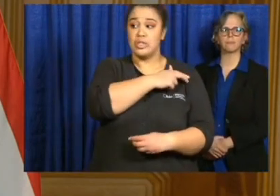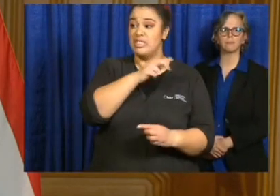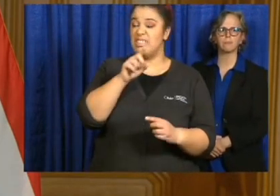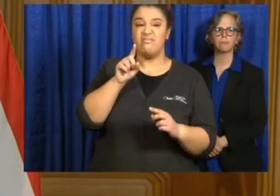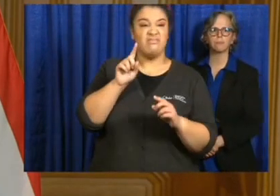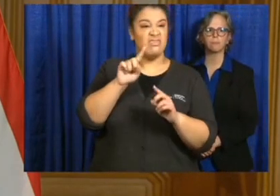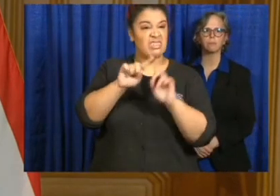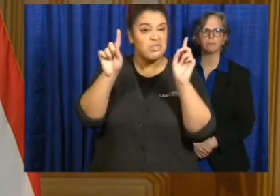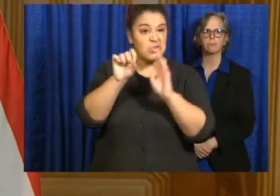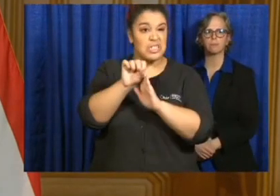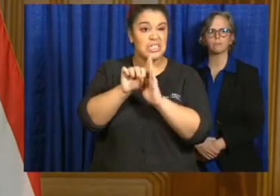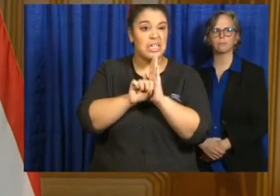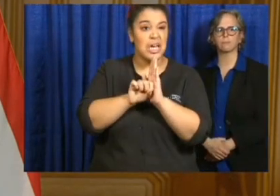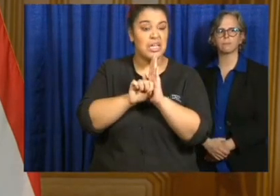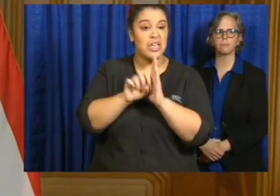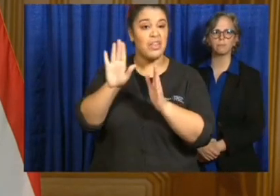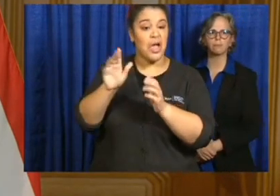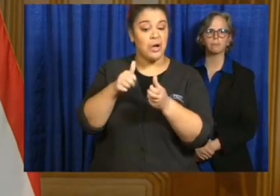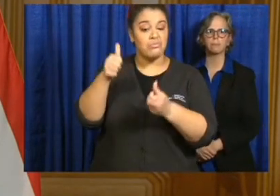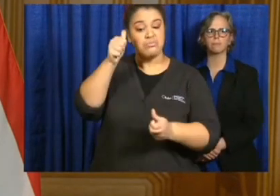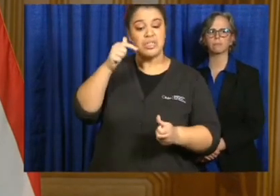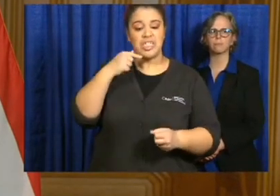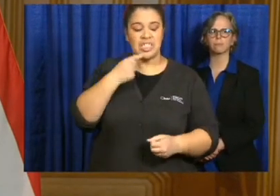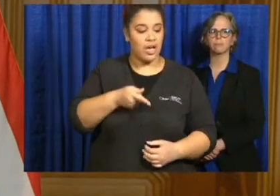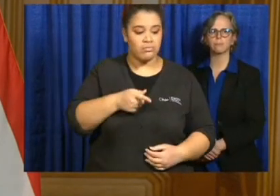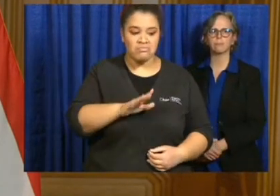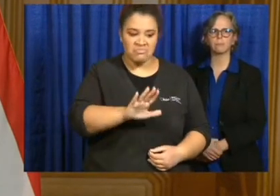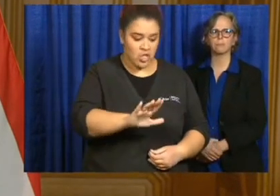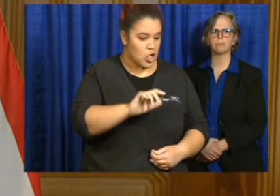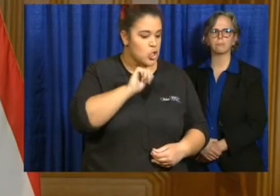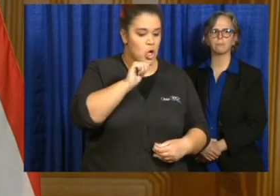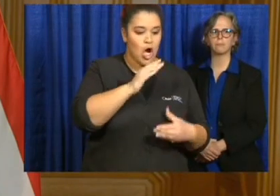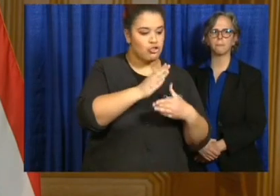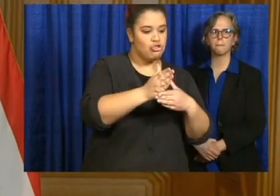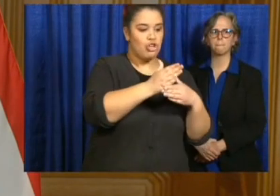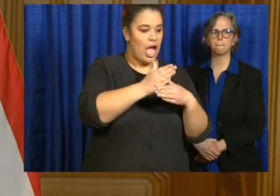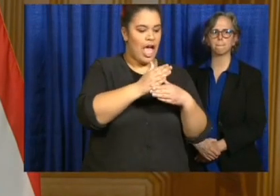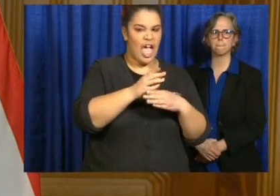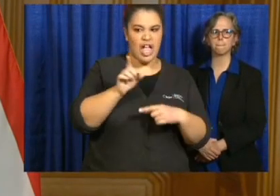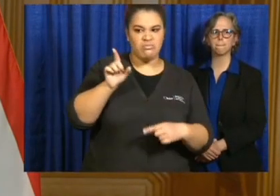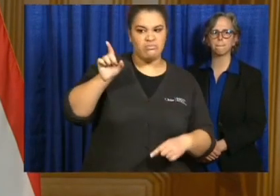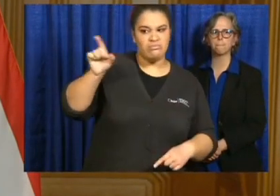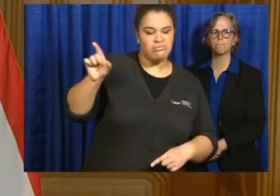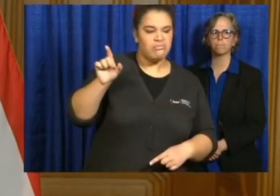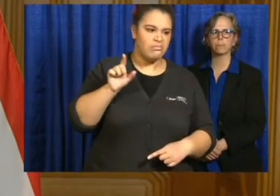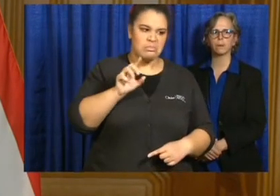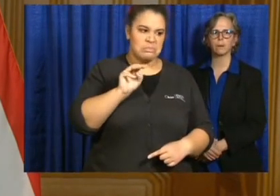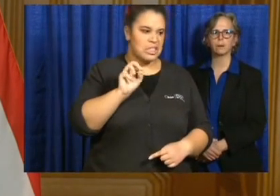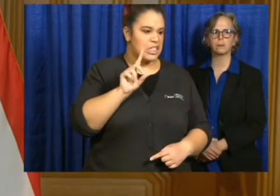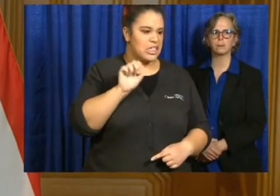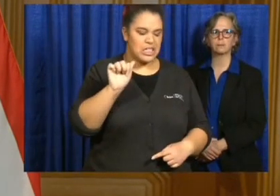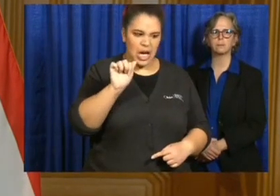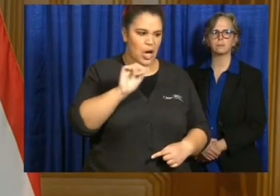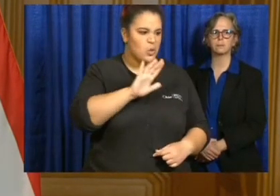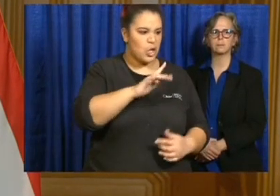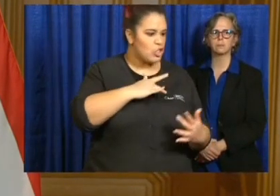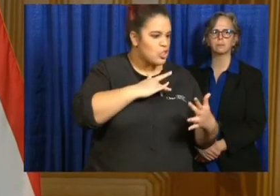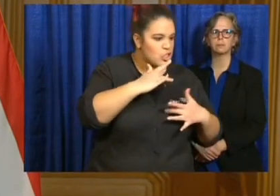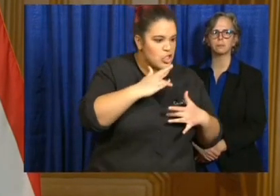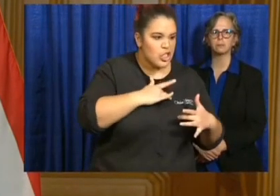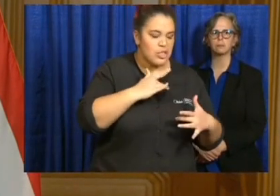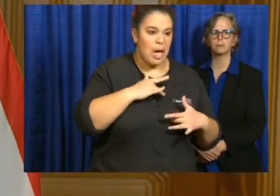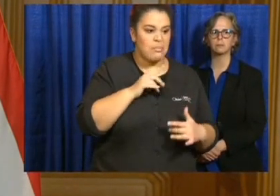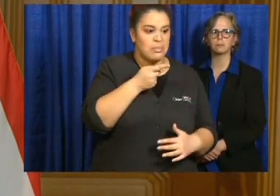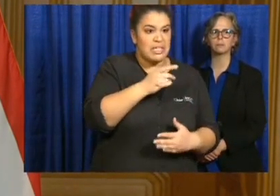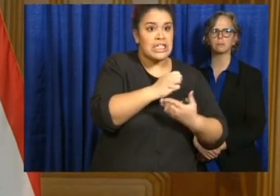share their work environment. There are concerns about a lack of PPE. Are there similar